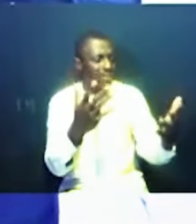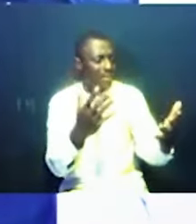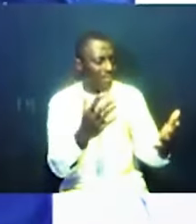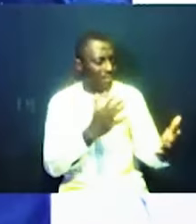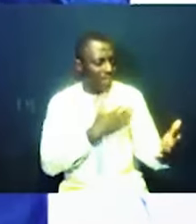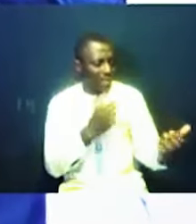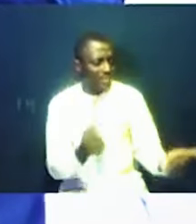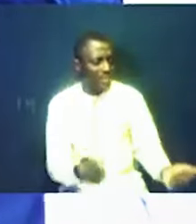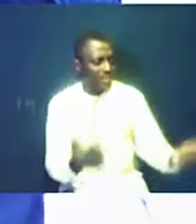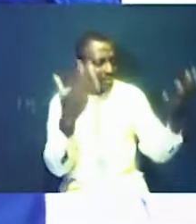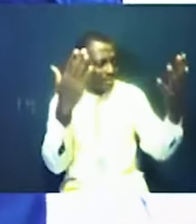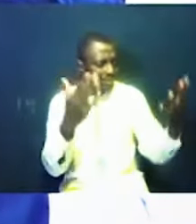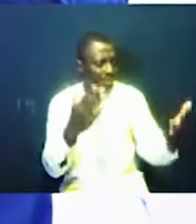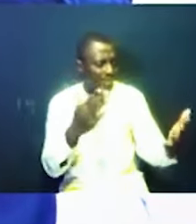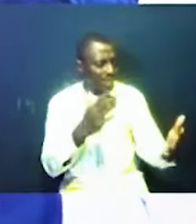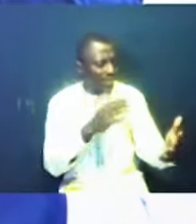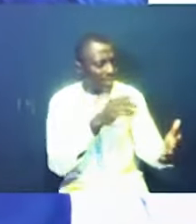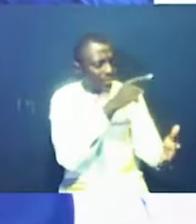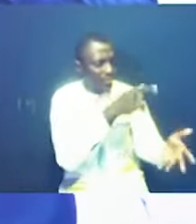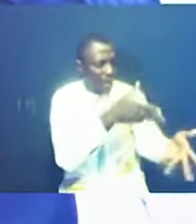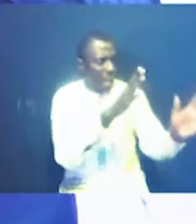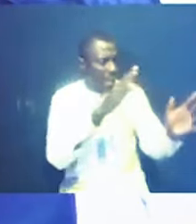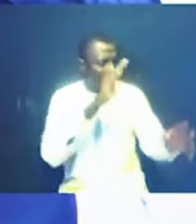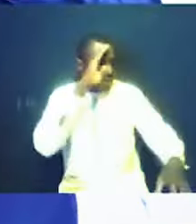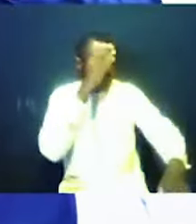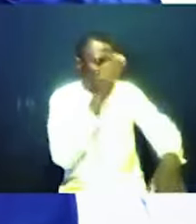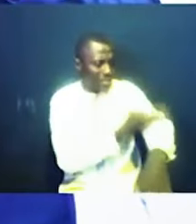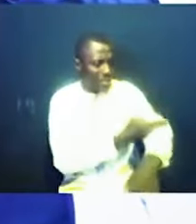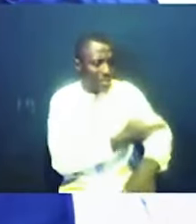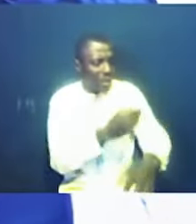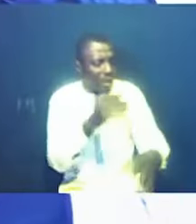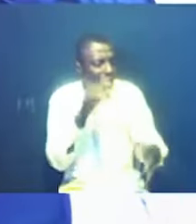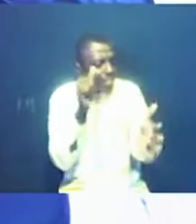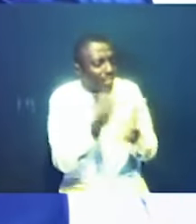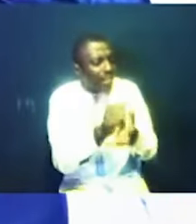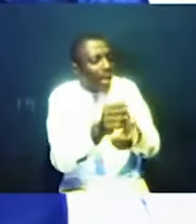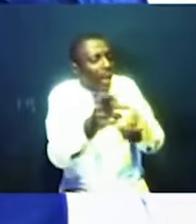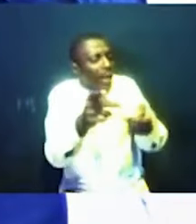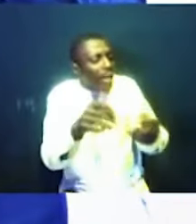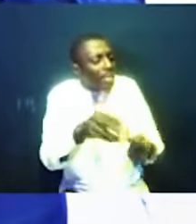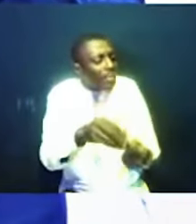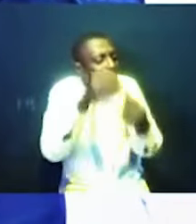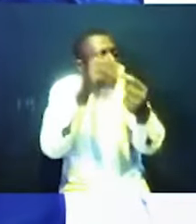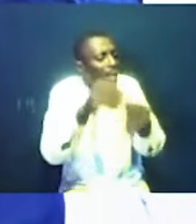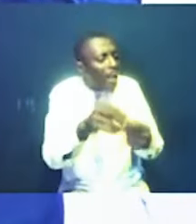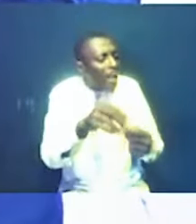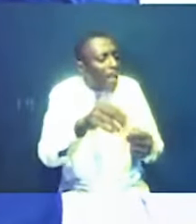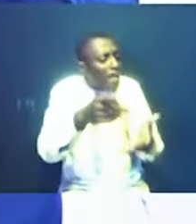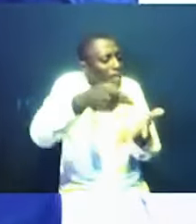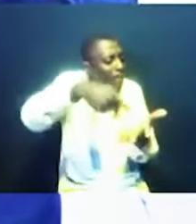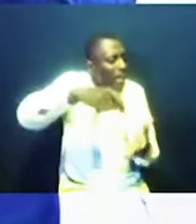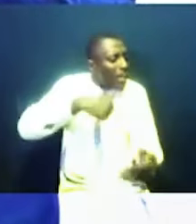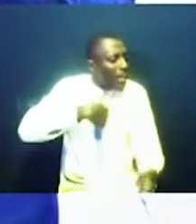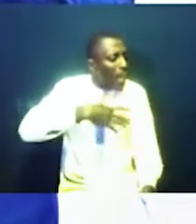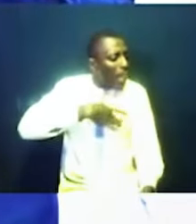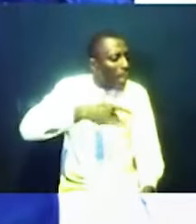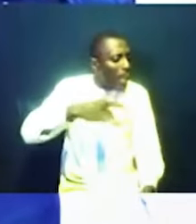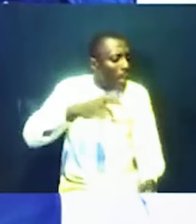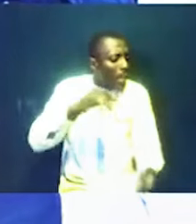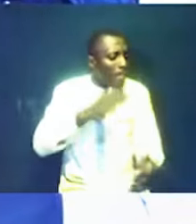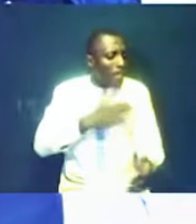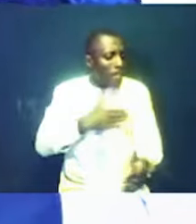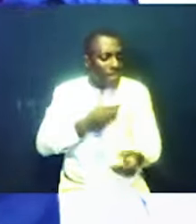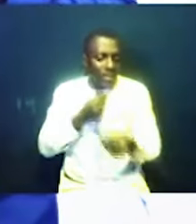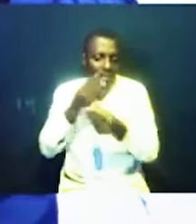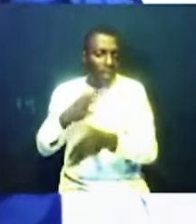me by fattening yourself on the choice parts of every offering made by my